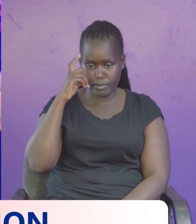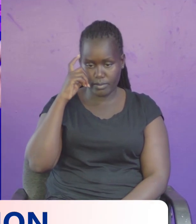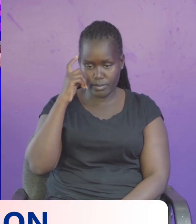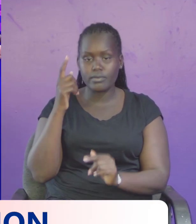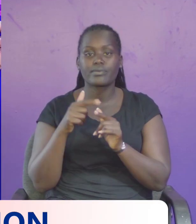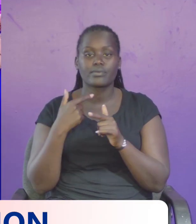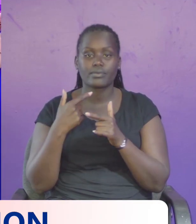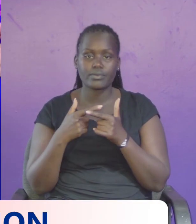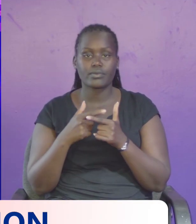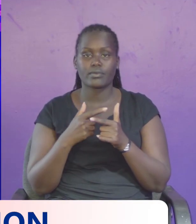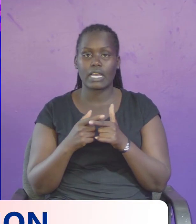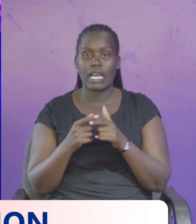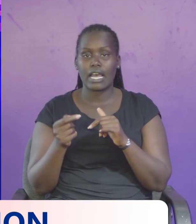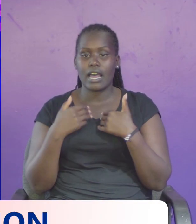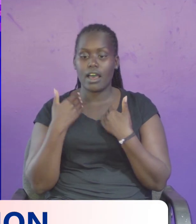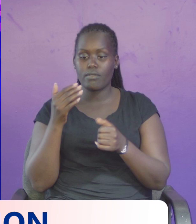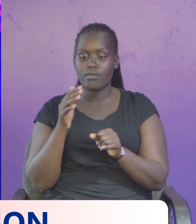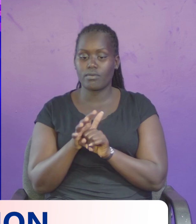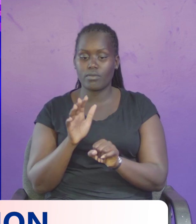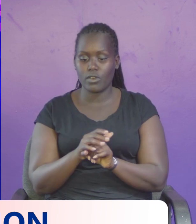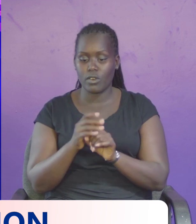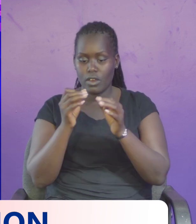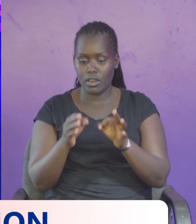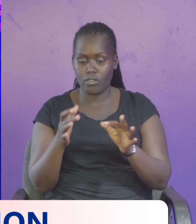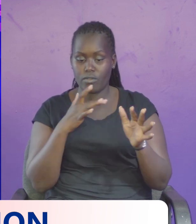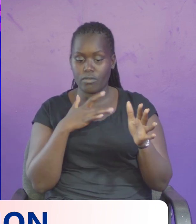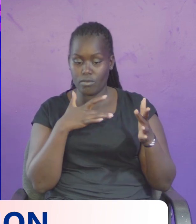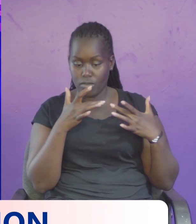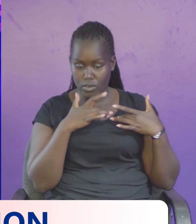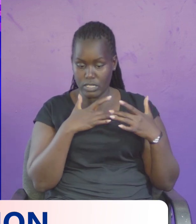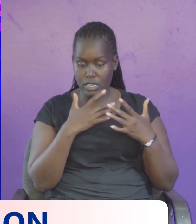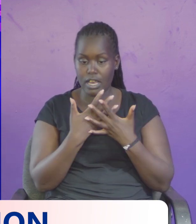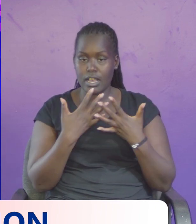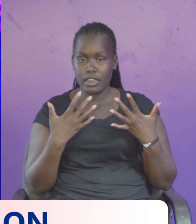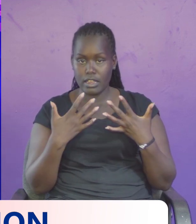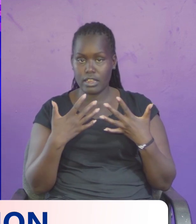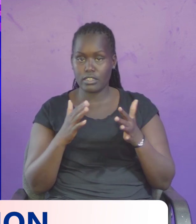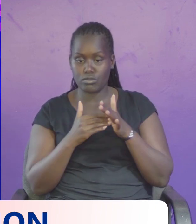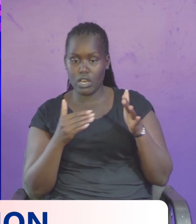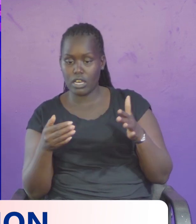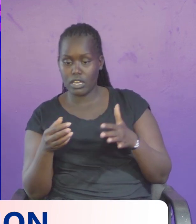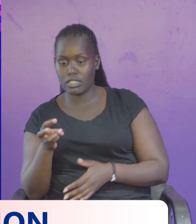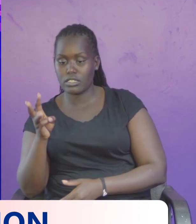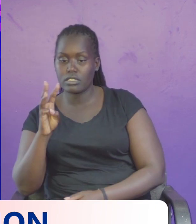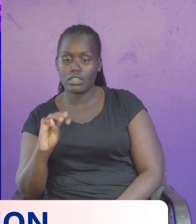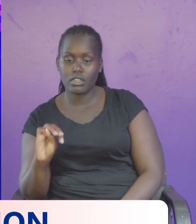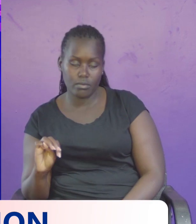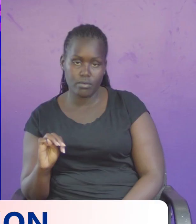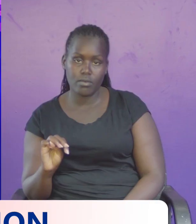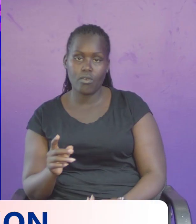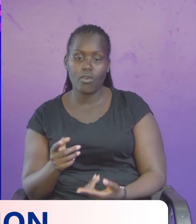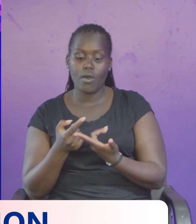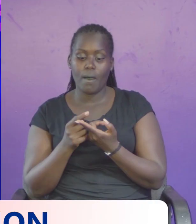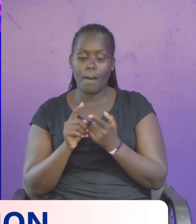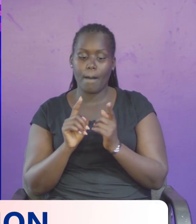then they had so many things that if they considered, those things were against them. But at